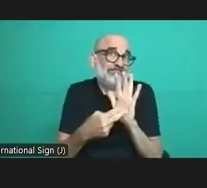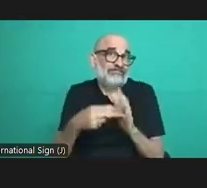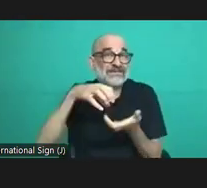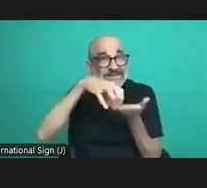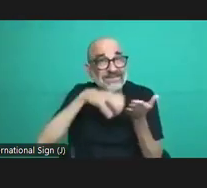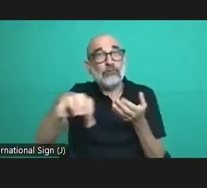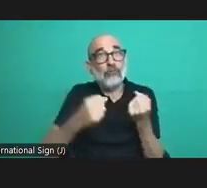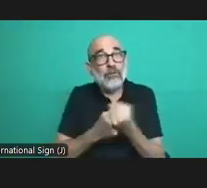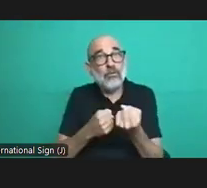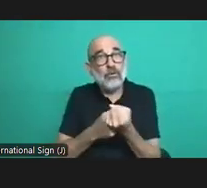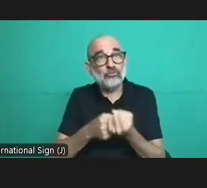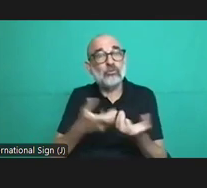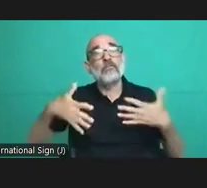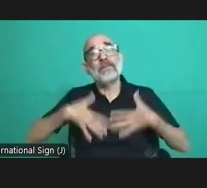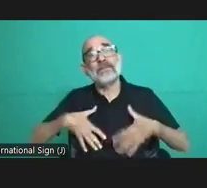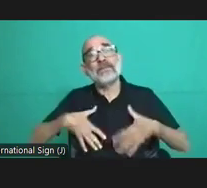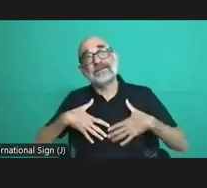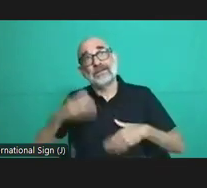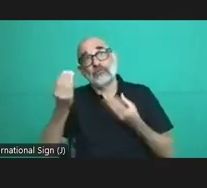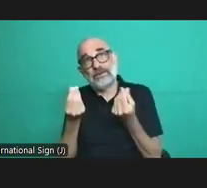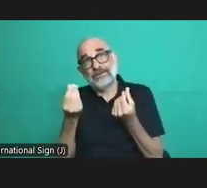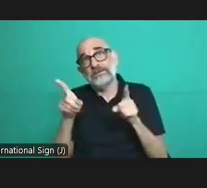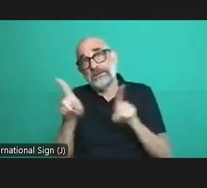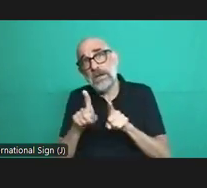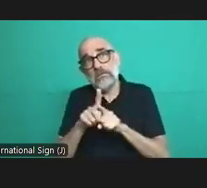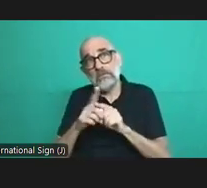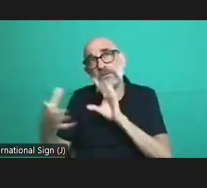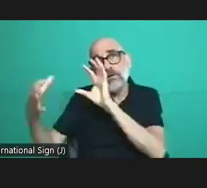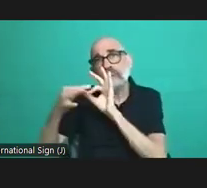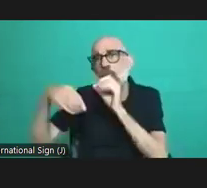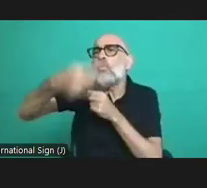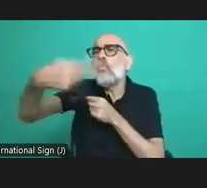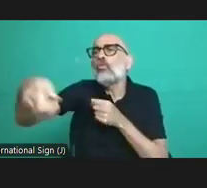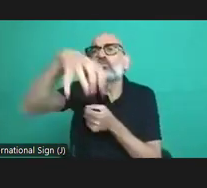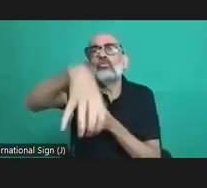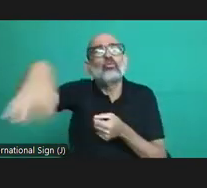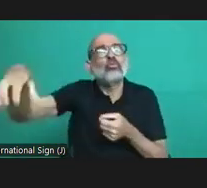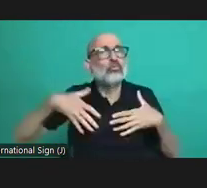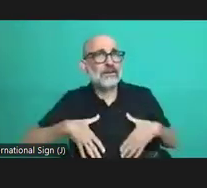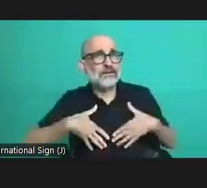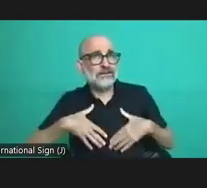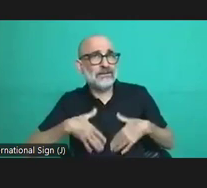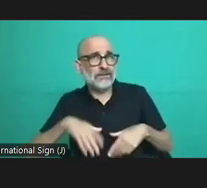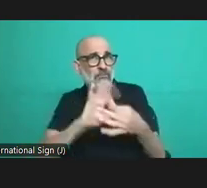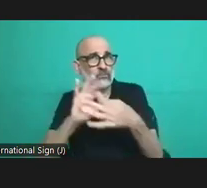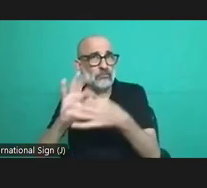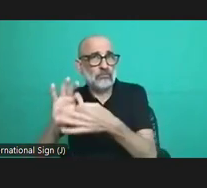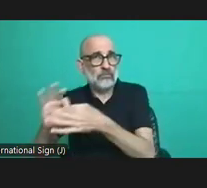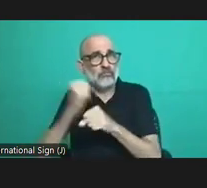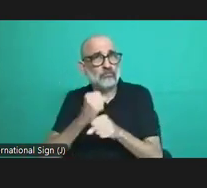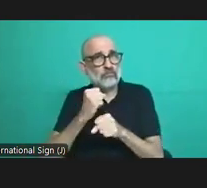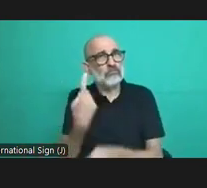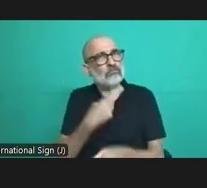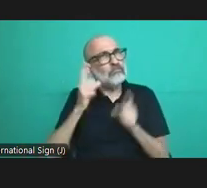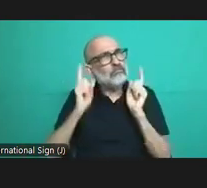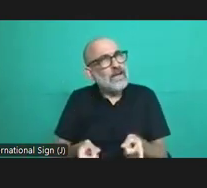of Agriculture and the Ministry of Education in implementing activities that need to be done as a group. And